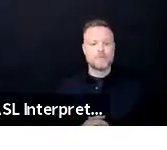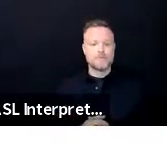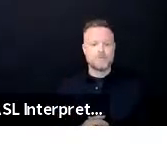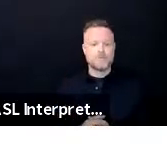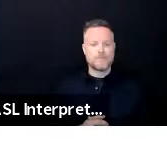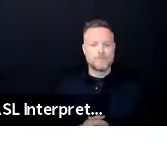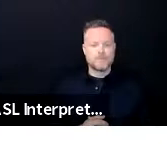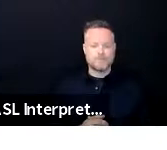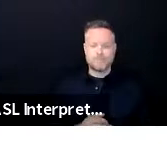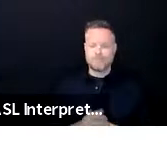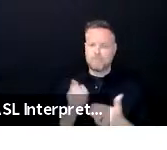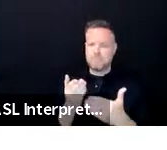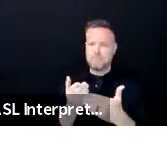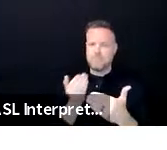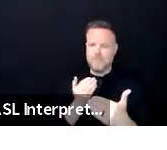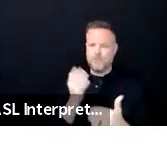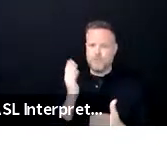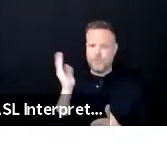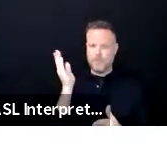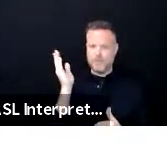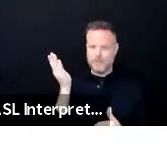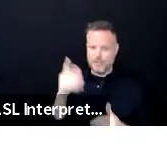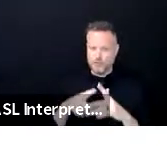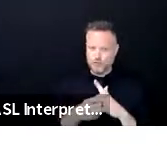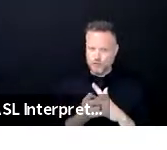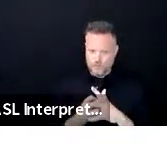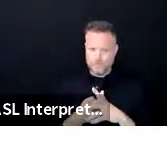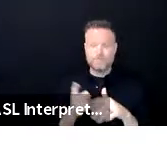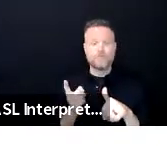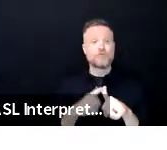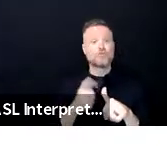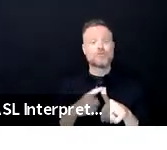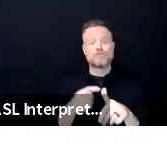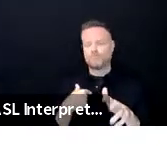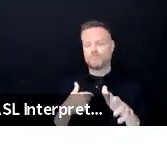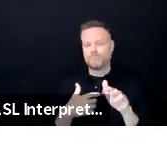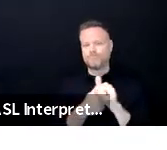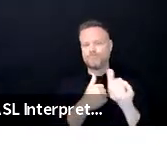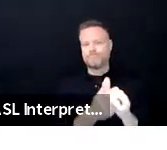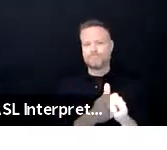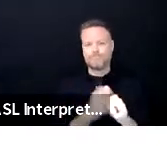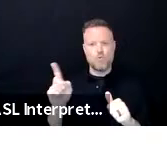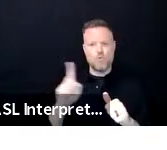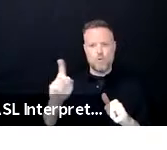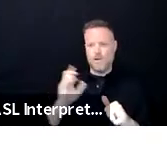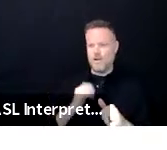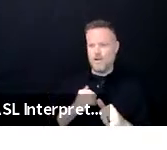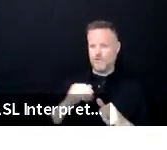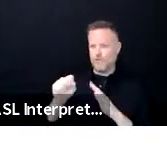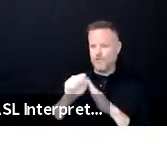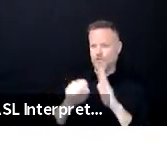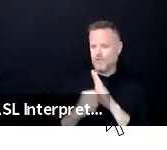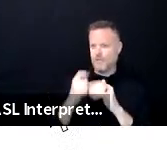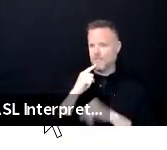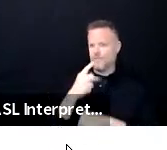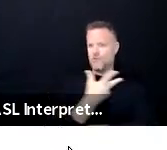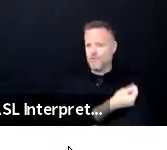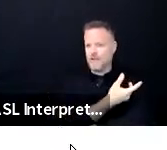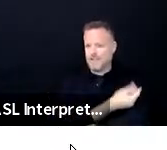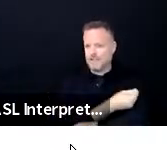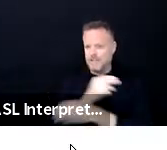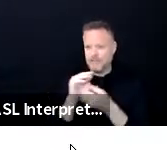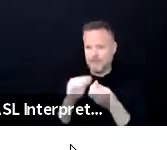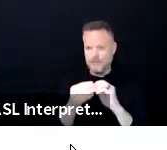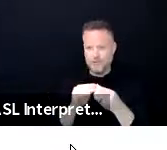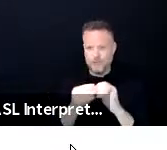Before we get to the presentations, I wanted to share an update of where the state is quickly in terms of vaccination rates